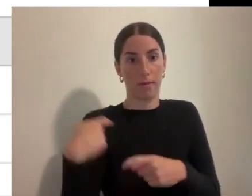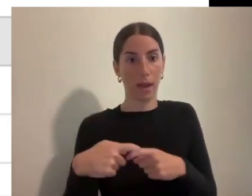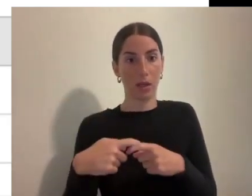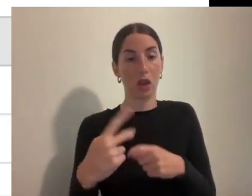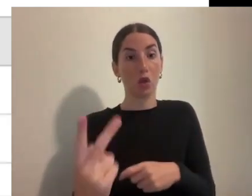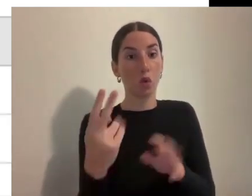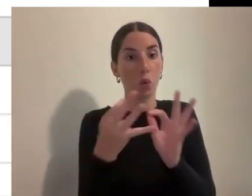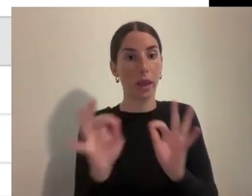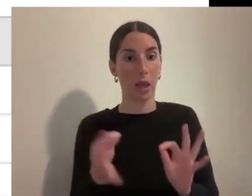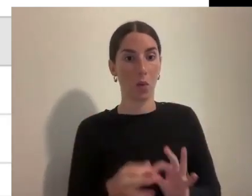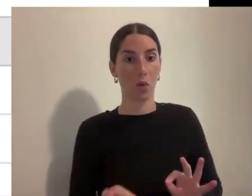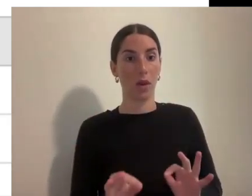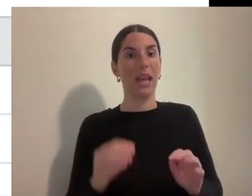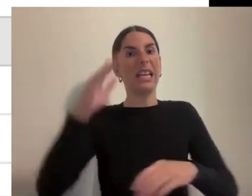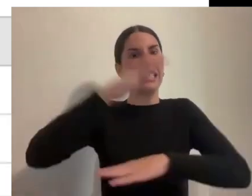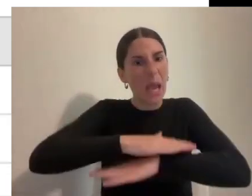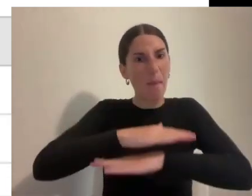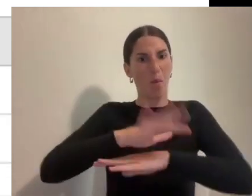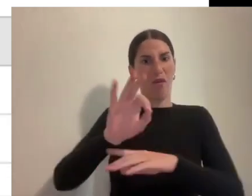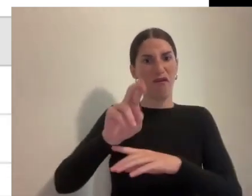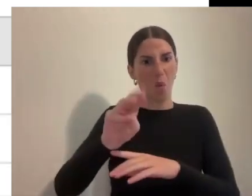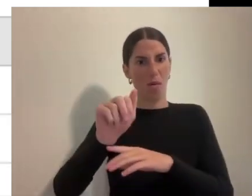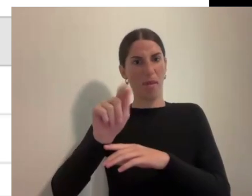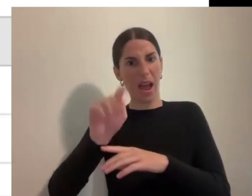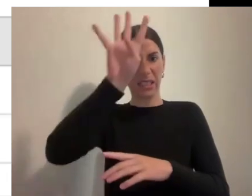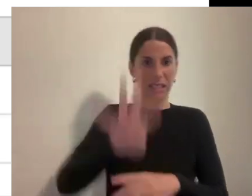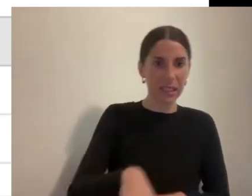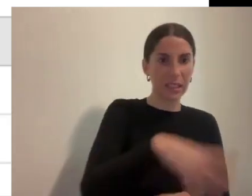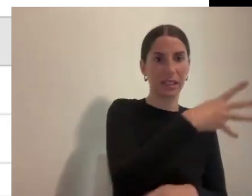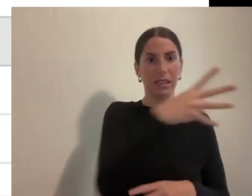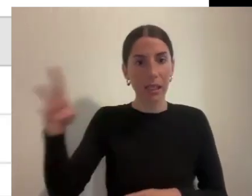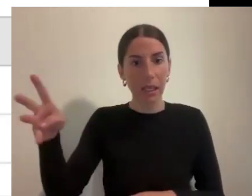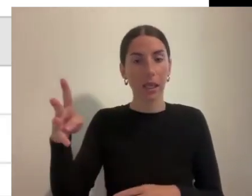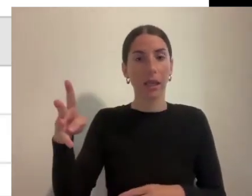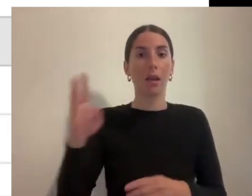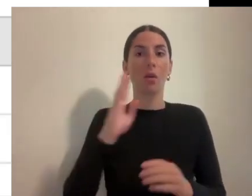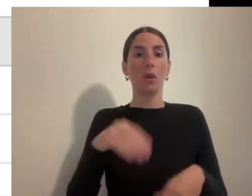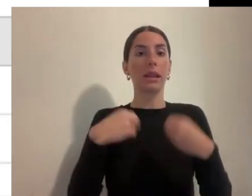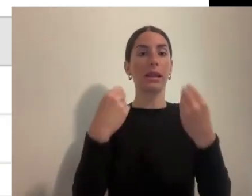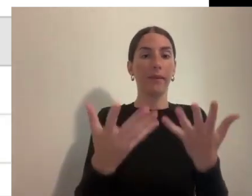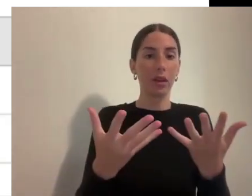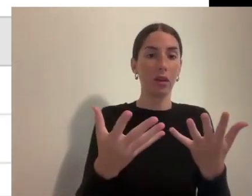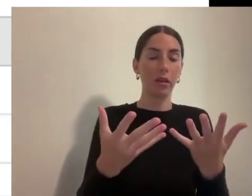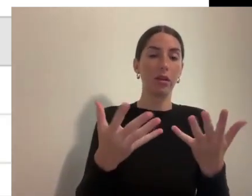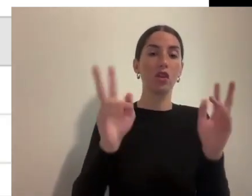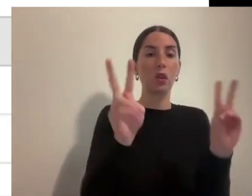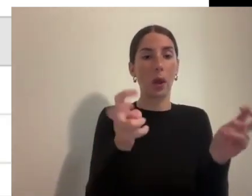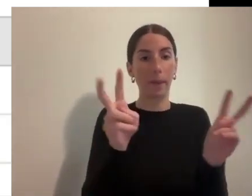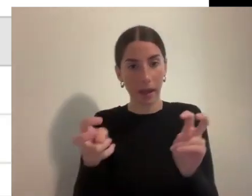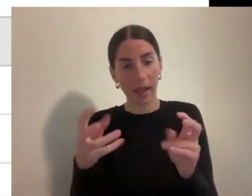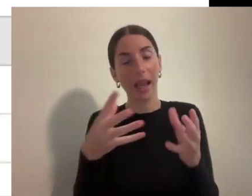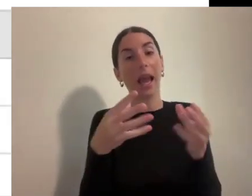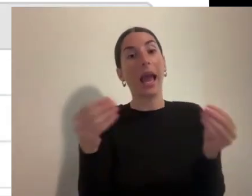glossary in table format with a specific number of terms. I'm giving it the topic and I'm also specifying the